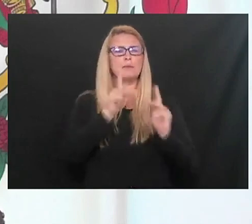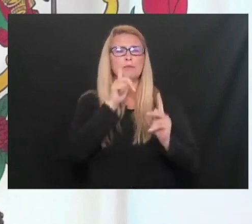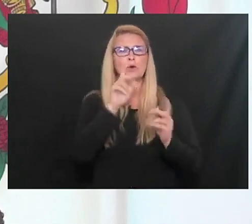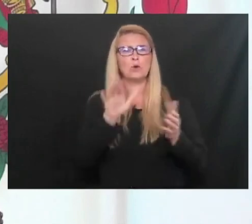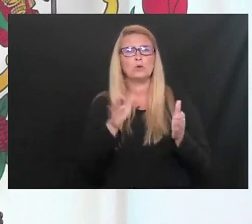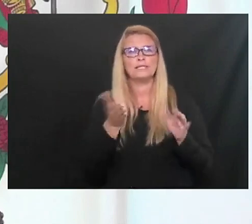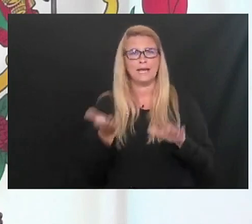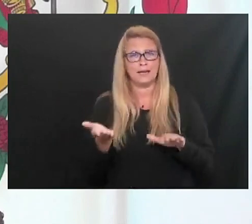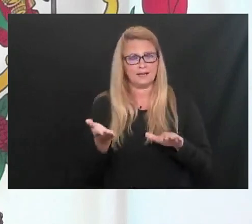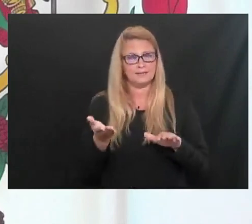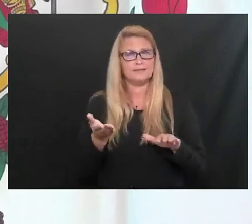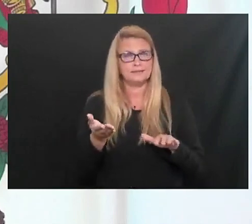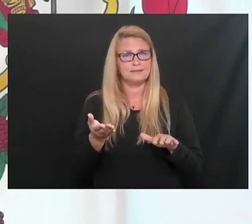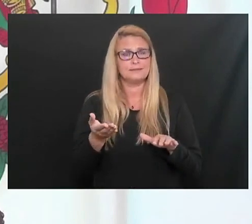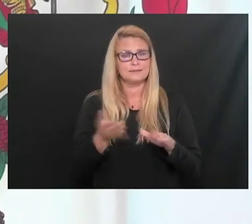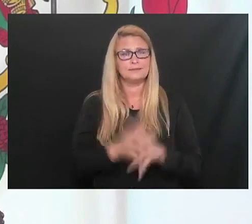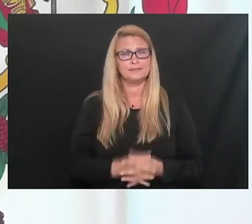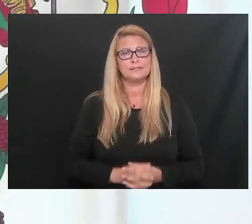anything,